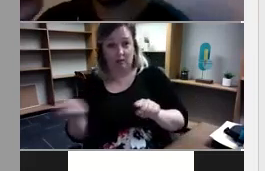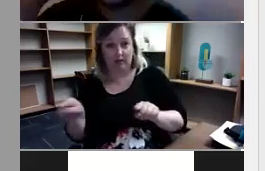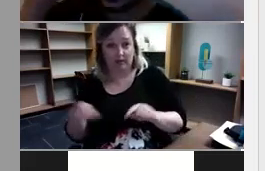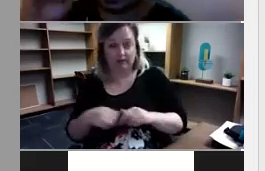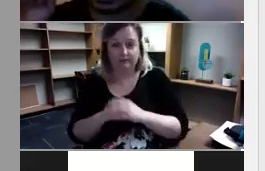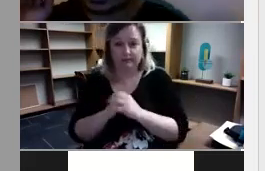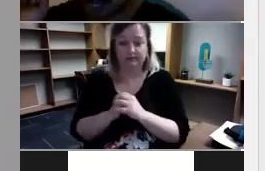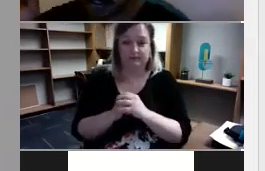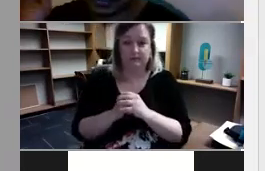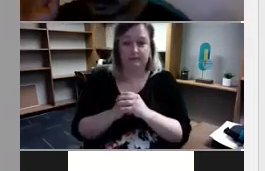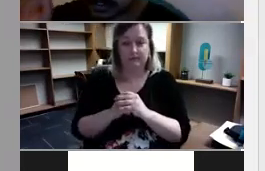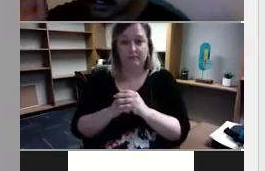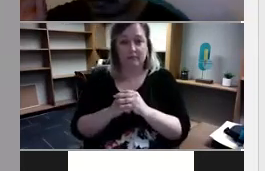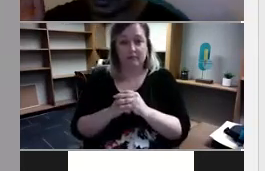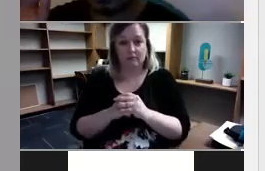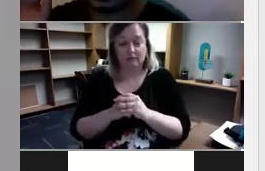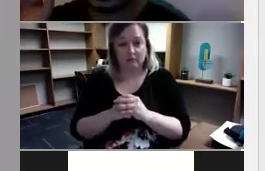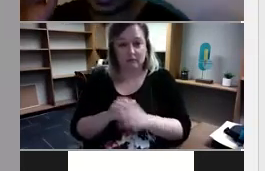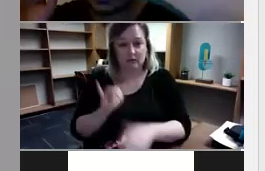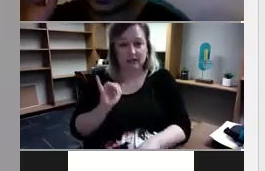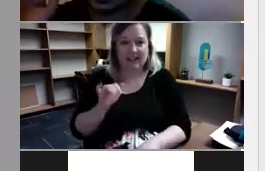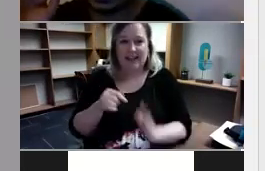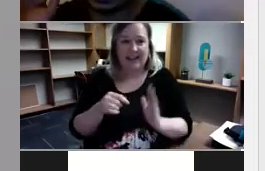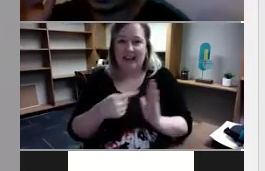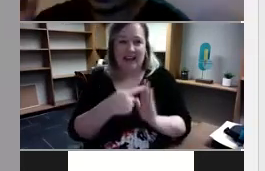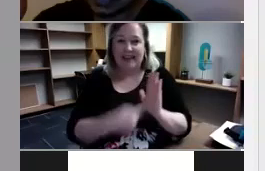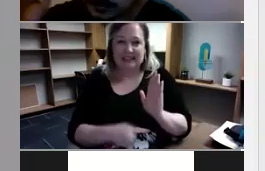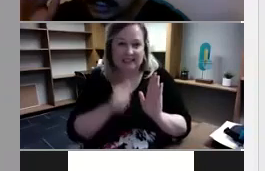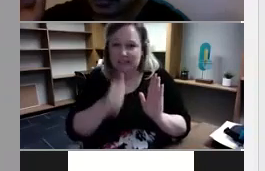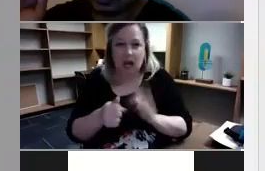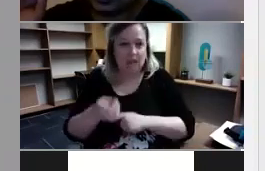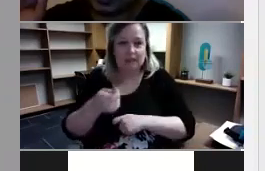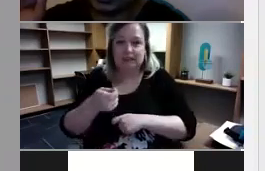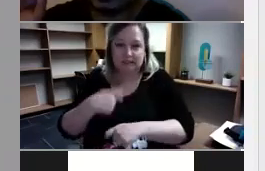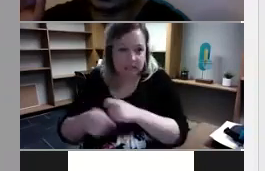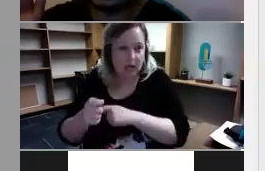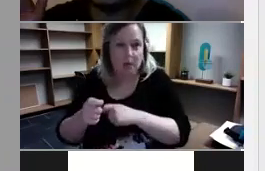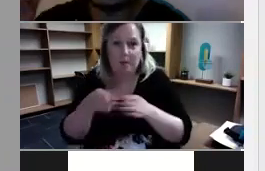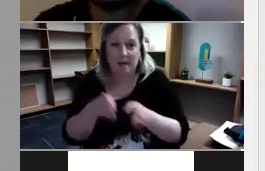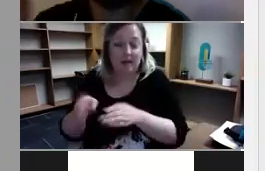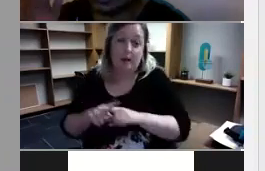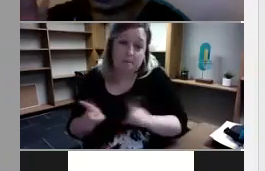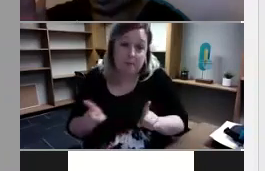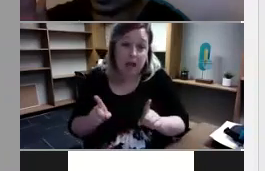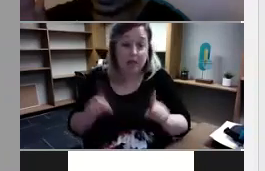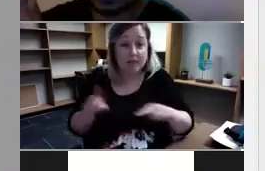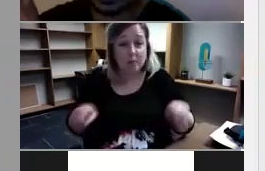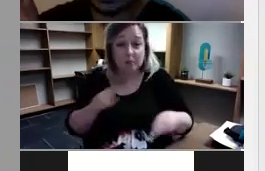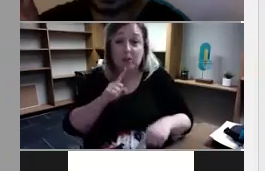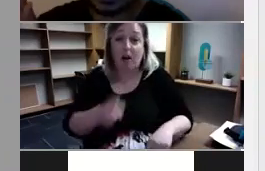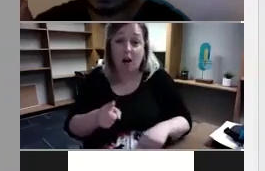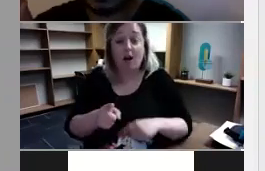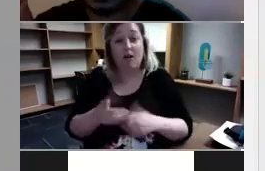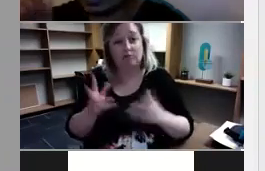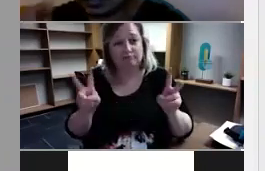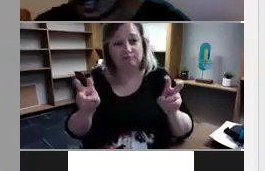what we are showing here is not substitution method, but we are actually substituting those variables, but in a sense, we are changing those